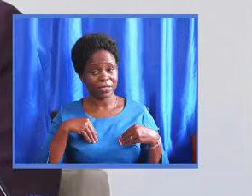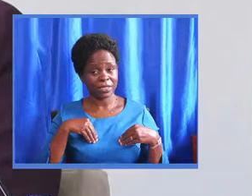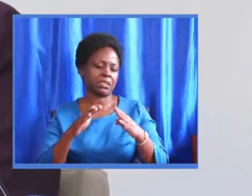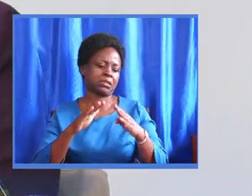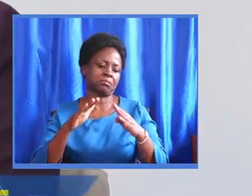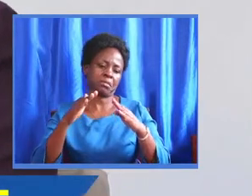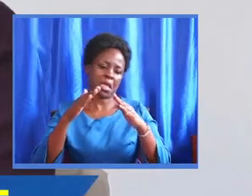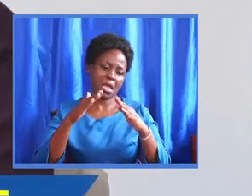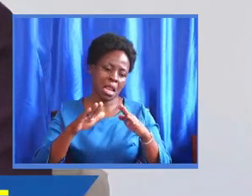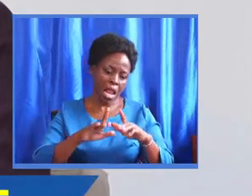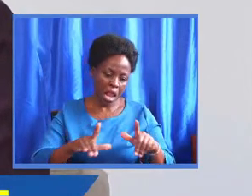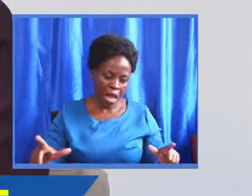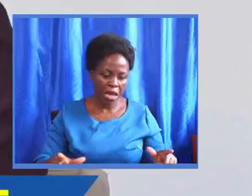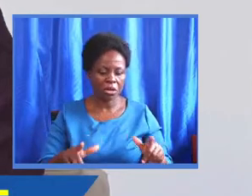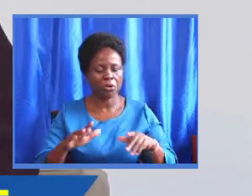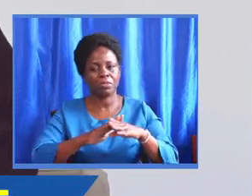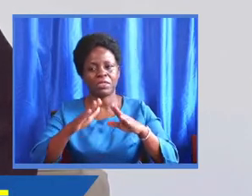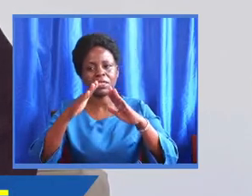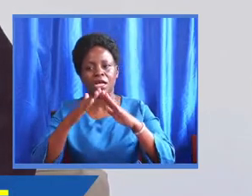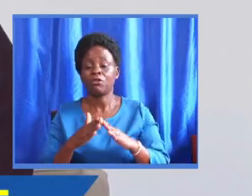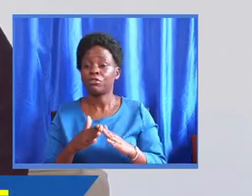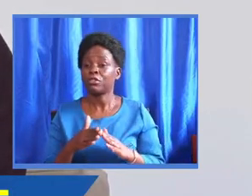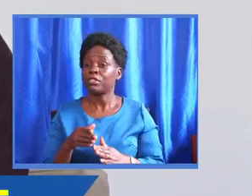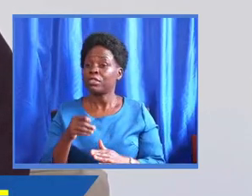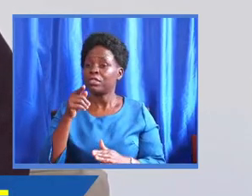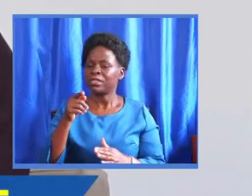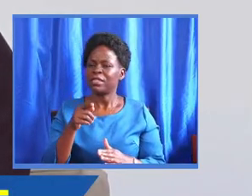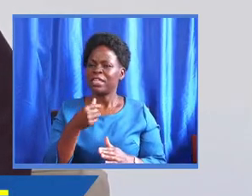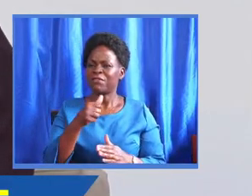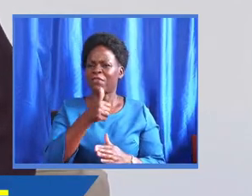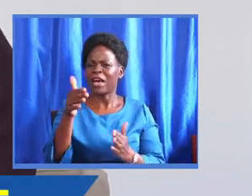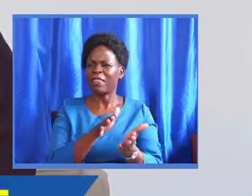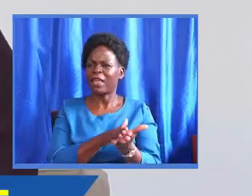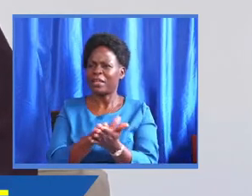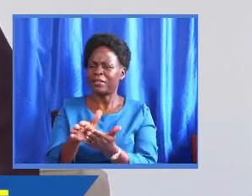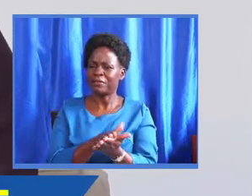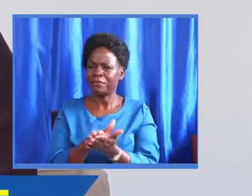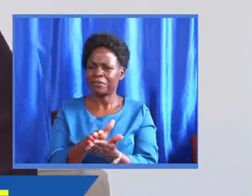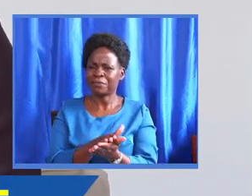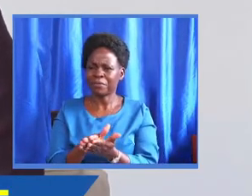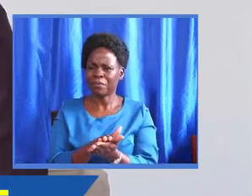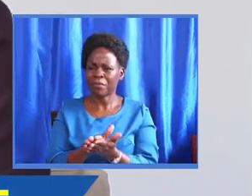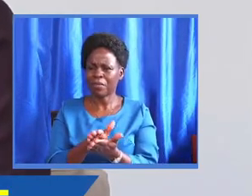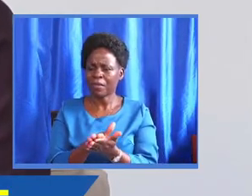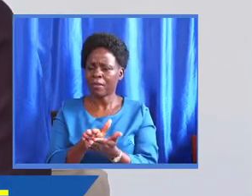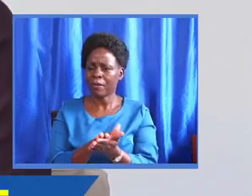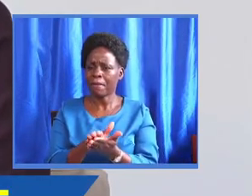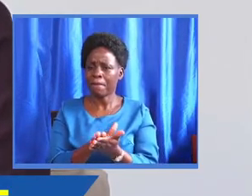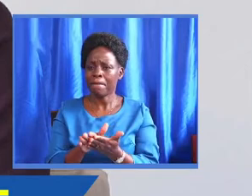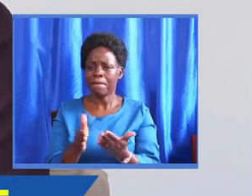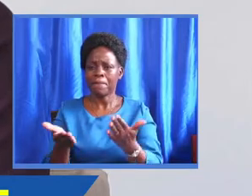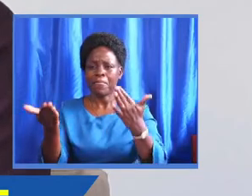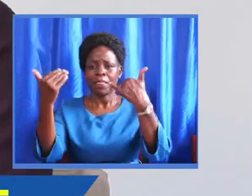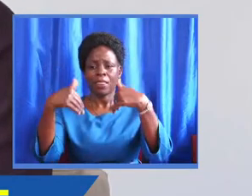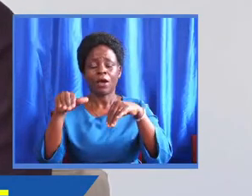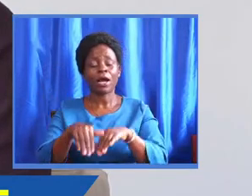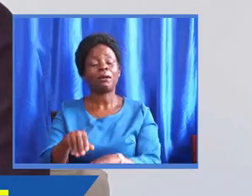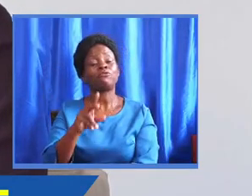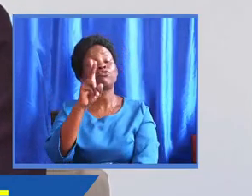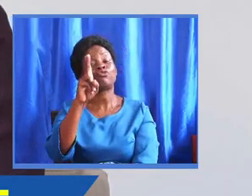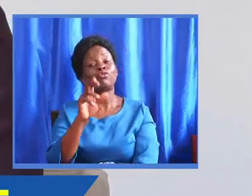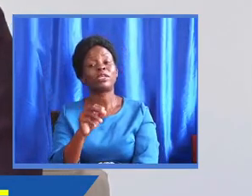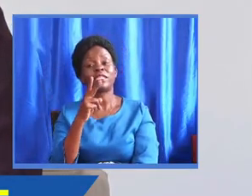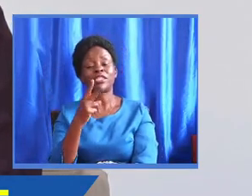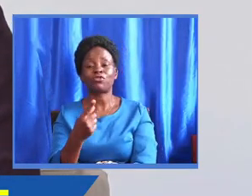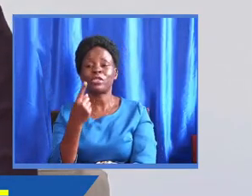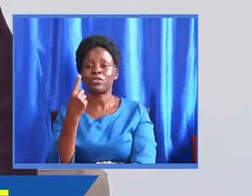investor, ensure that at least if other expenses are capped, at least your interest is catered for. Now, come to 2021, the current